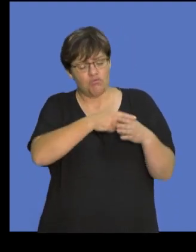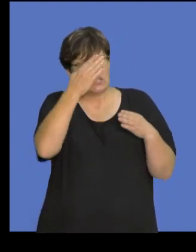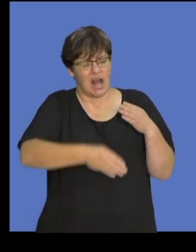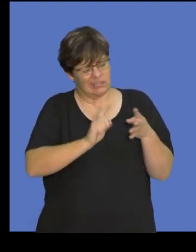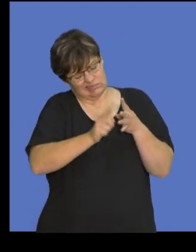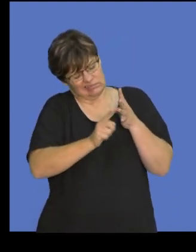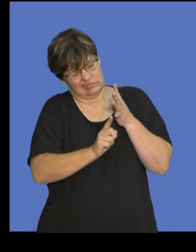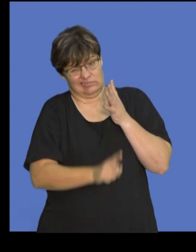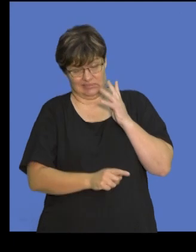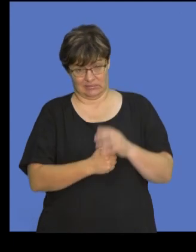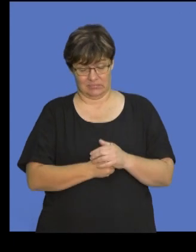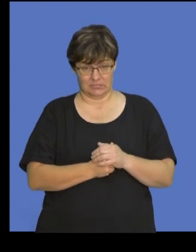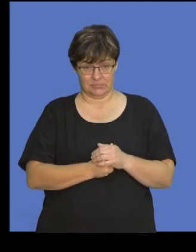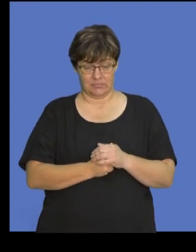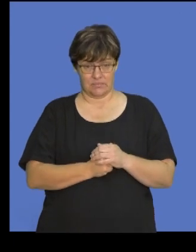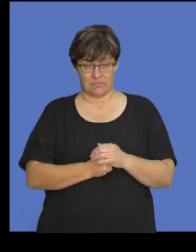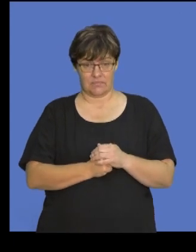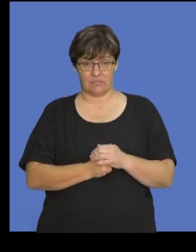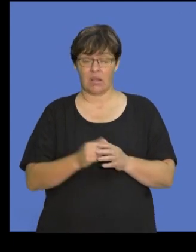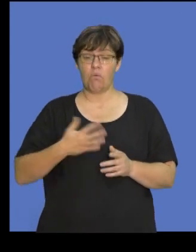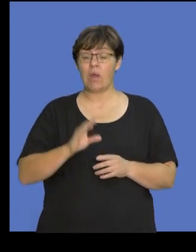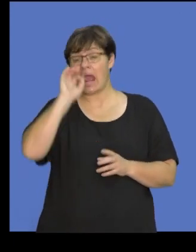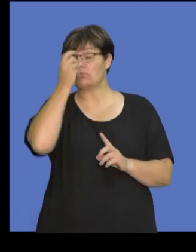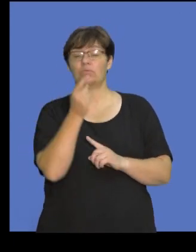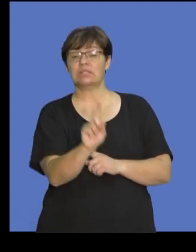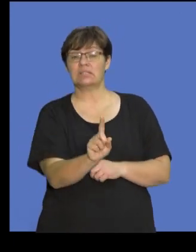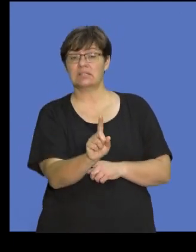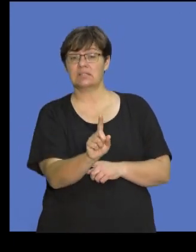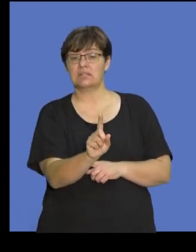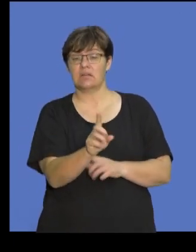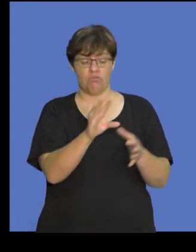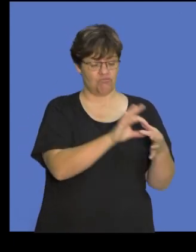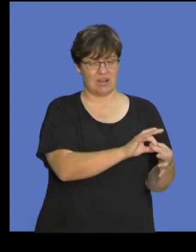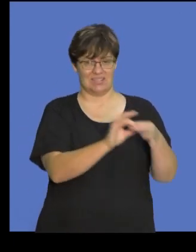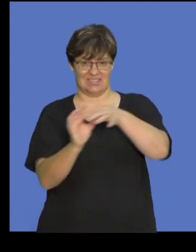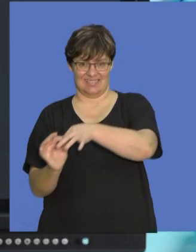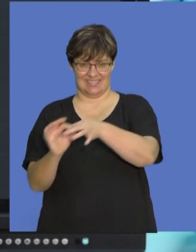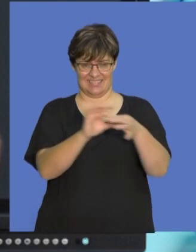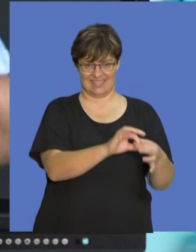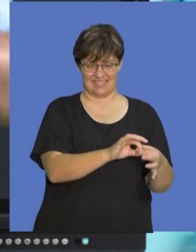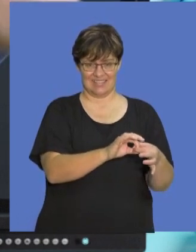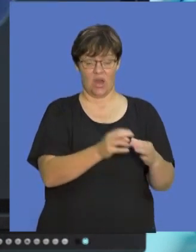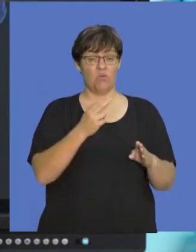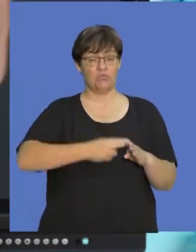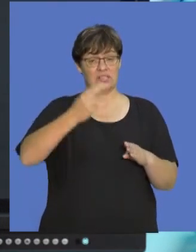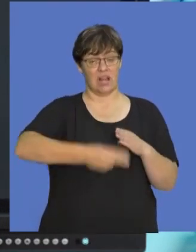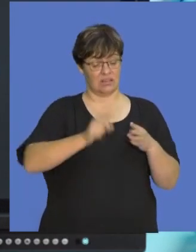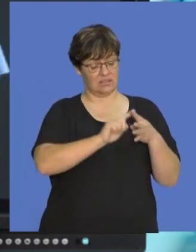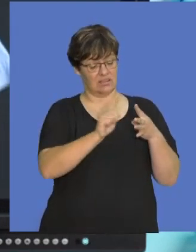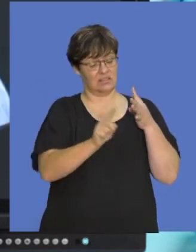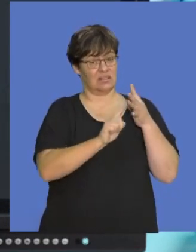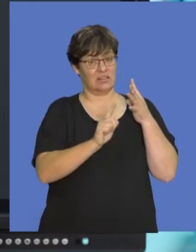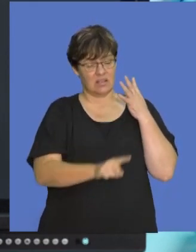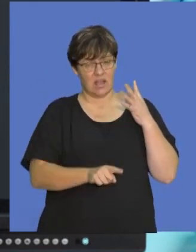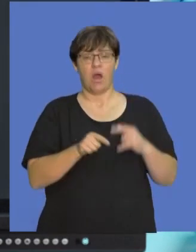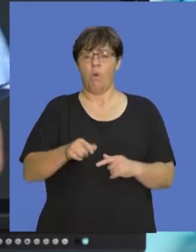the results. Okay. And we're interested in being able to look at the relationship between all the results